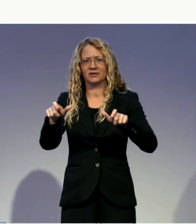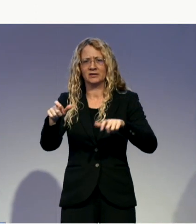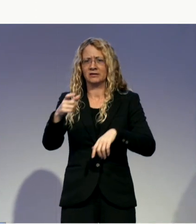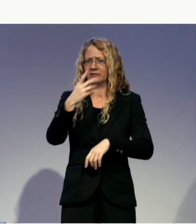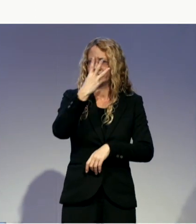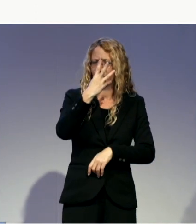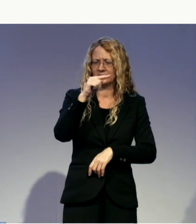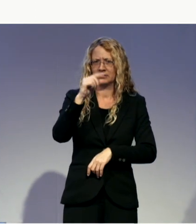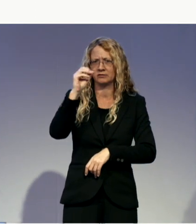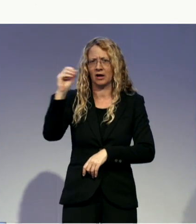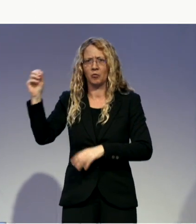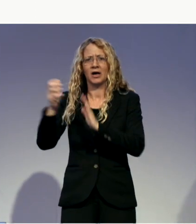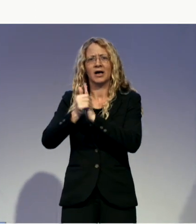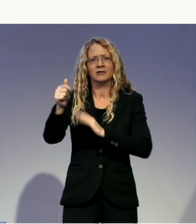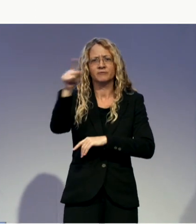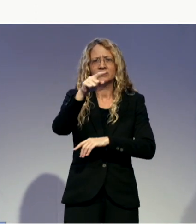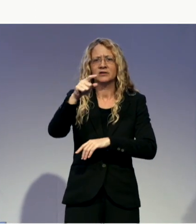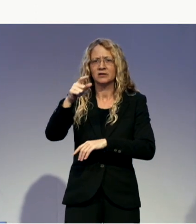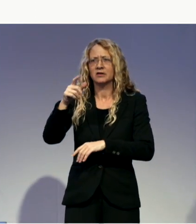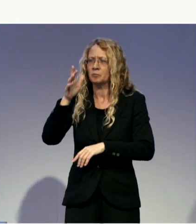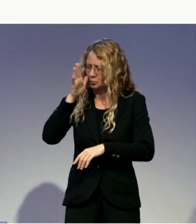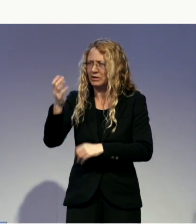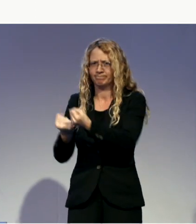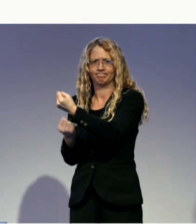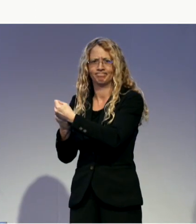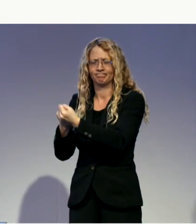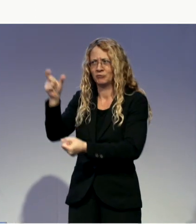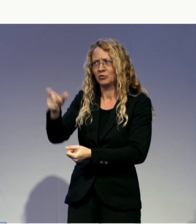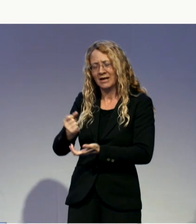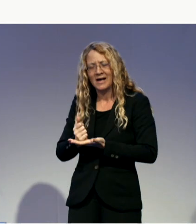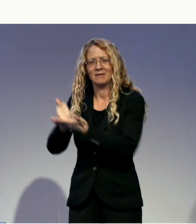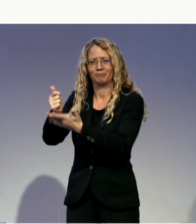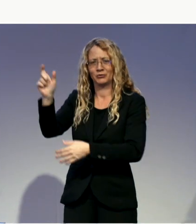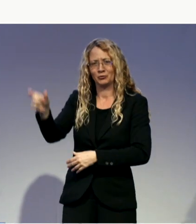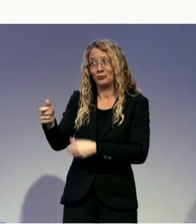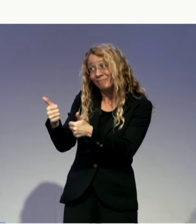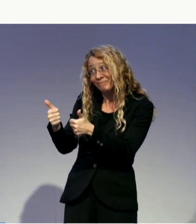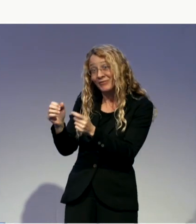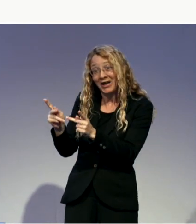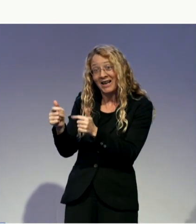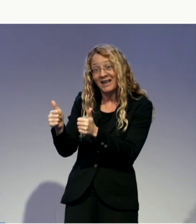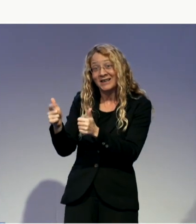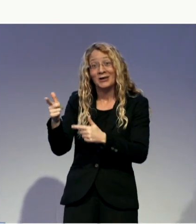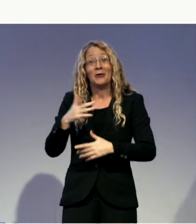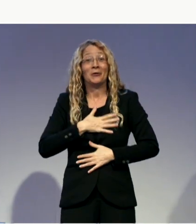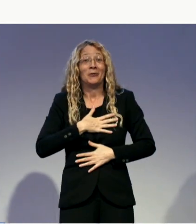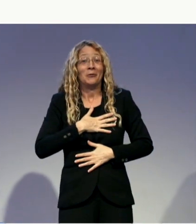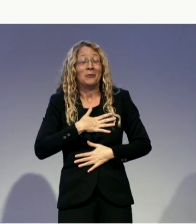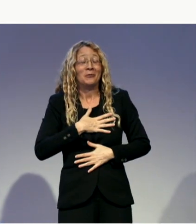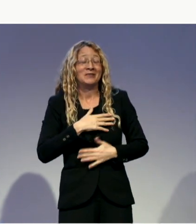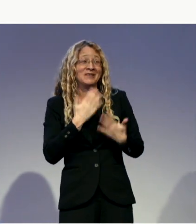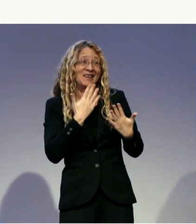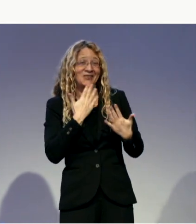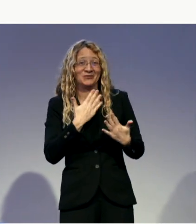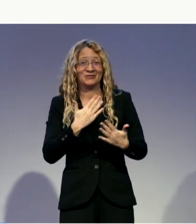try to help you. Is that fine? Okay. And now